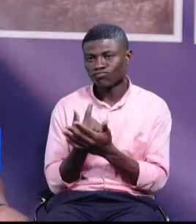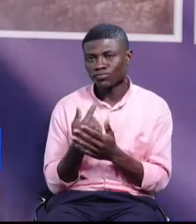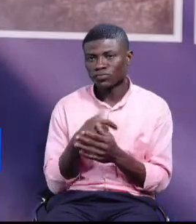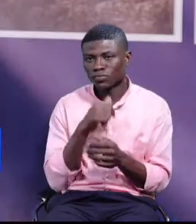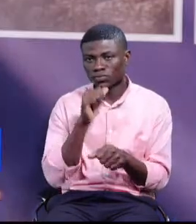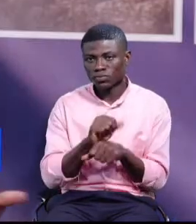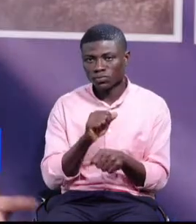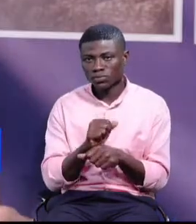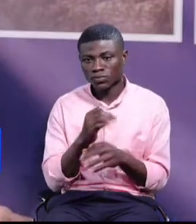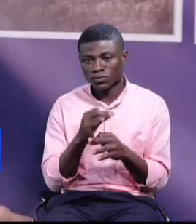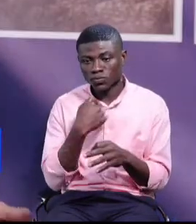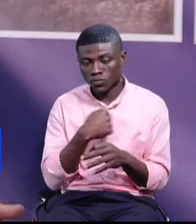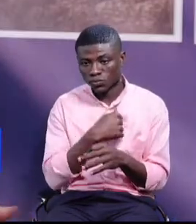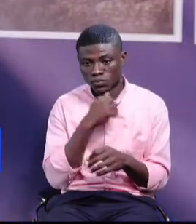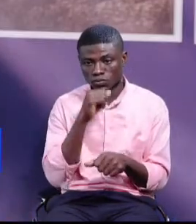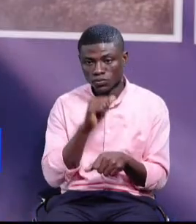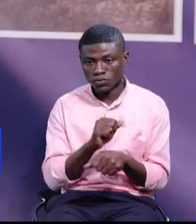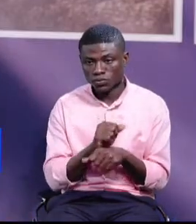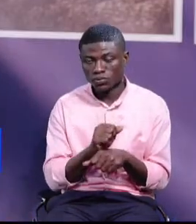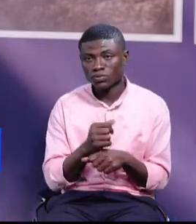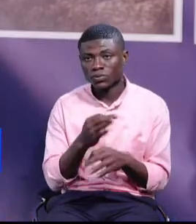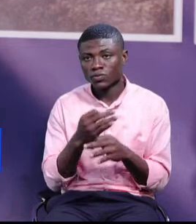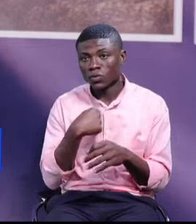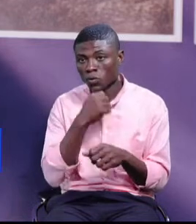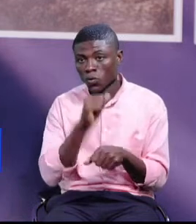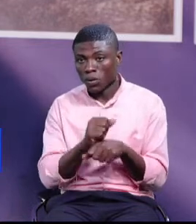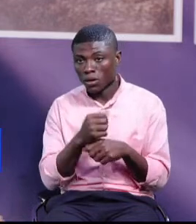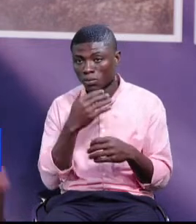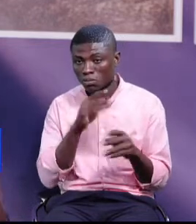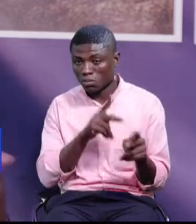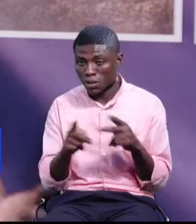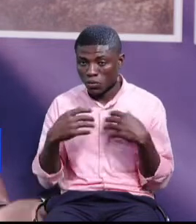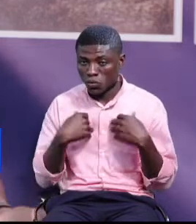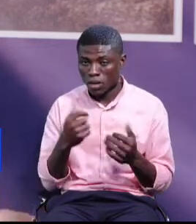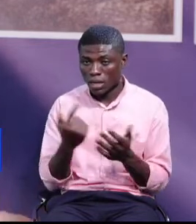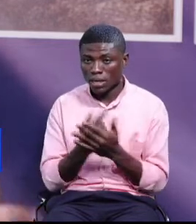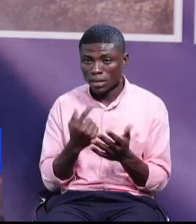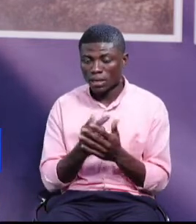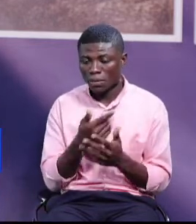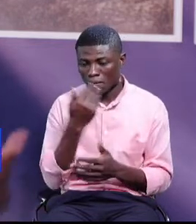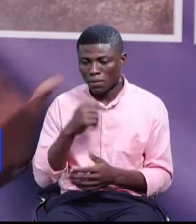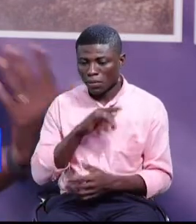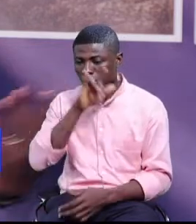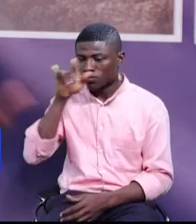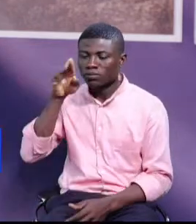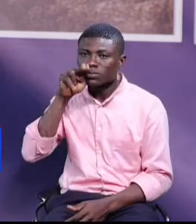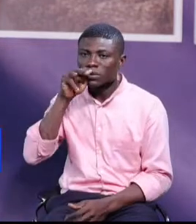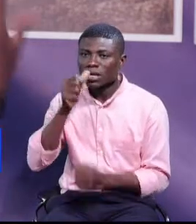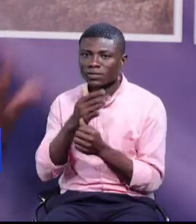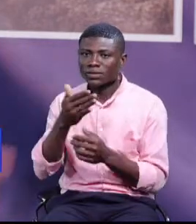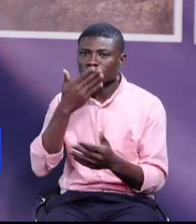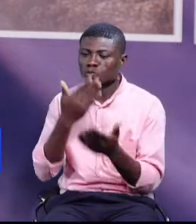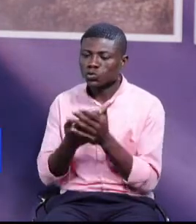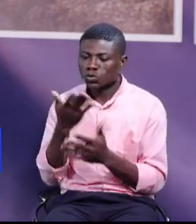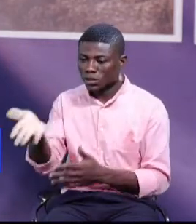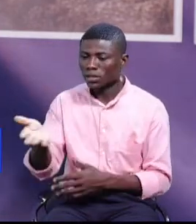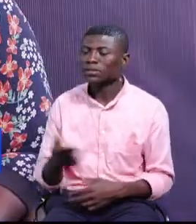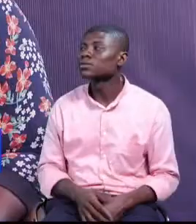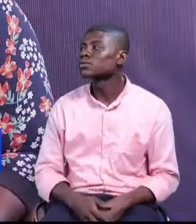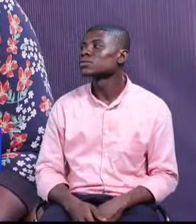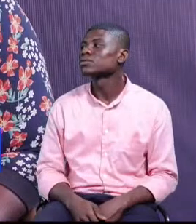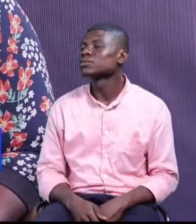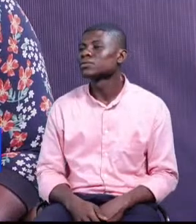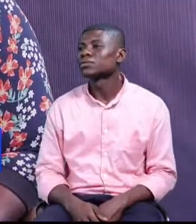well, it's going to... No, it doesn't actually matter. It doesn't matter. Because I want to go to Nigeria because in every job there's been anyway.